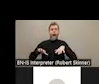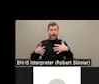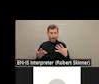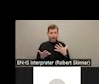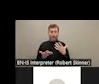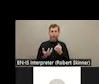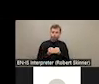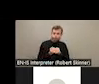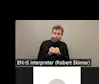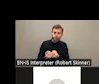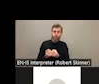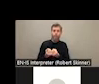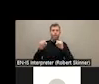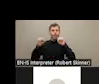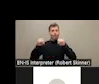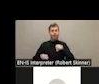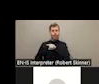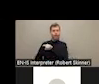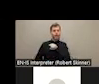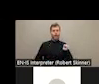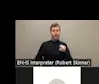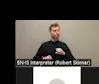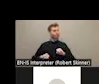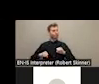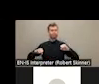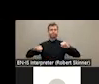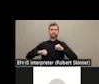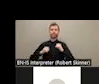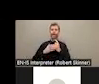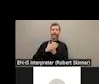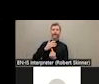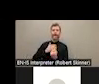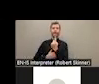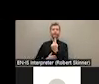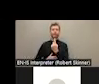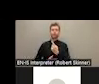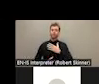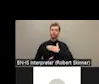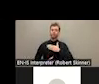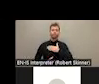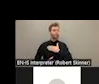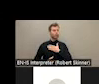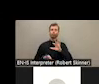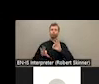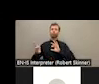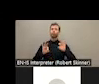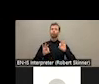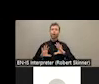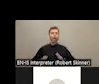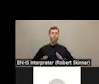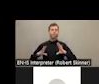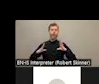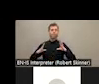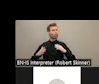of the physical independence as well of students, often their children and youth, but also of